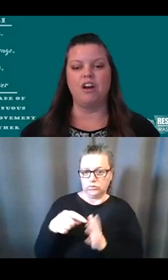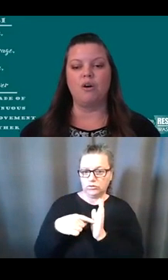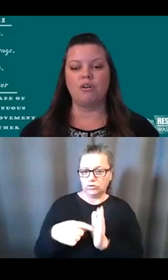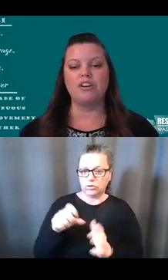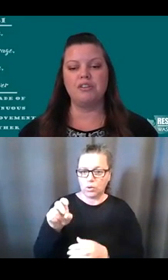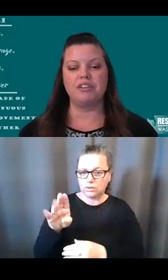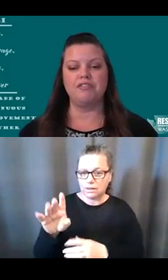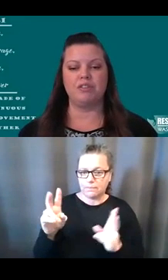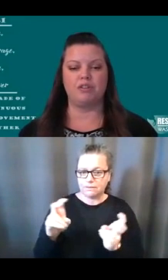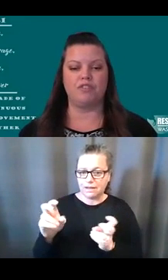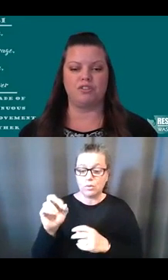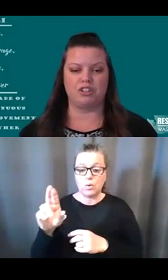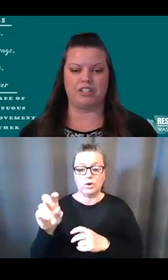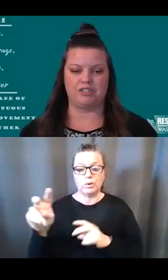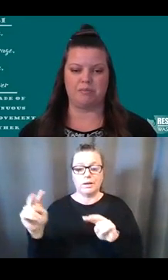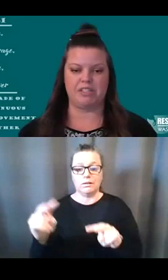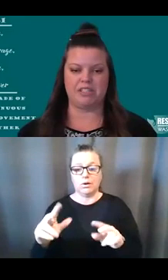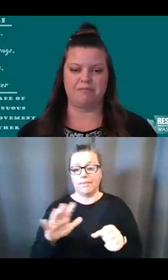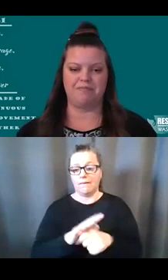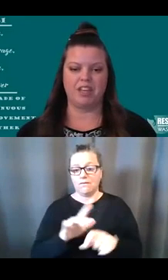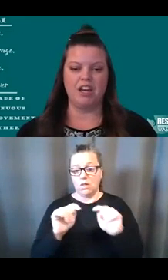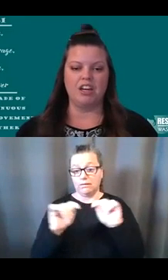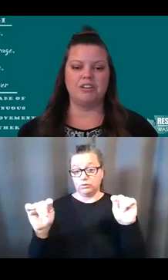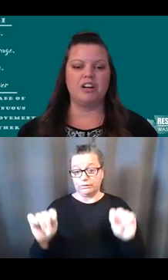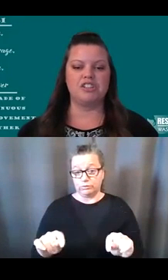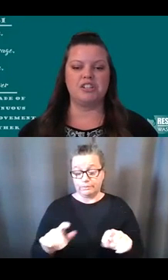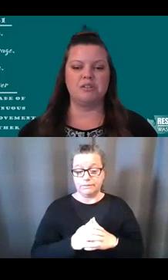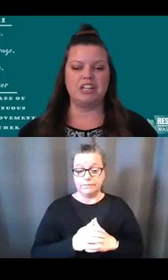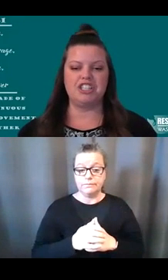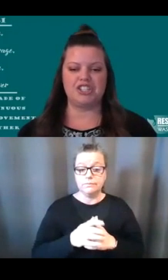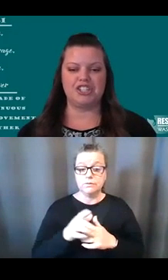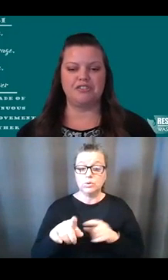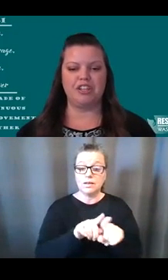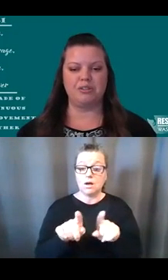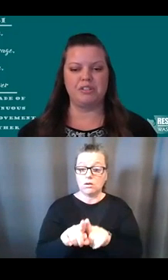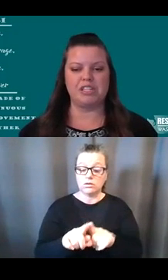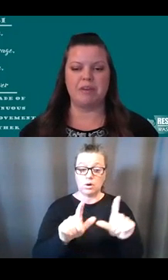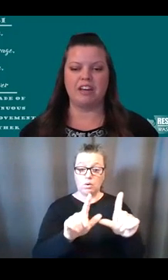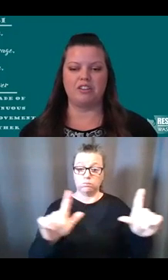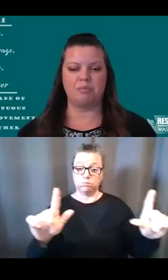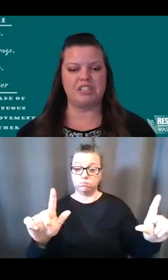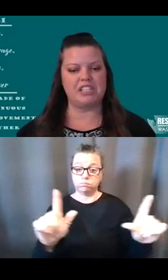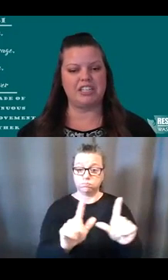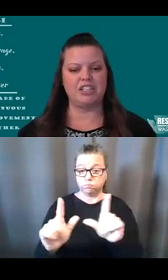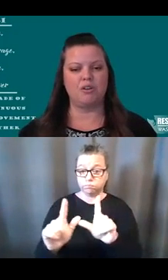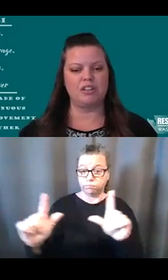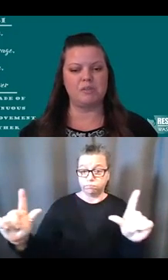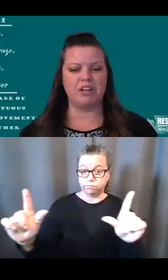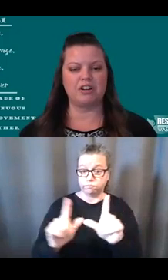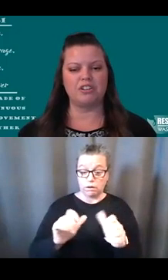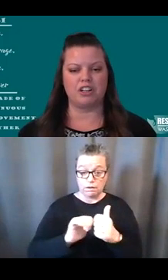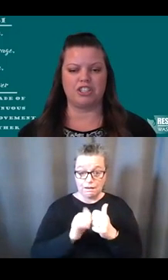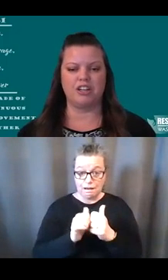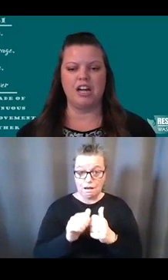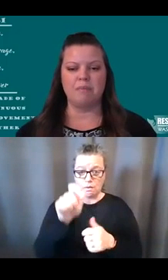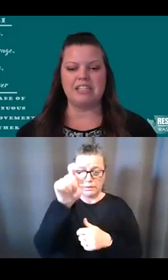Subtitle, or you can view the full transcript. You can also adjust your view to make either the presentation or the